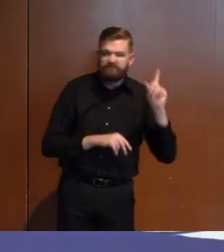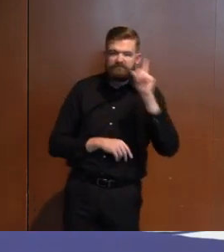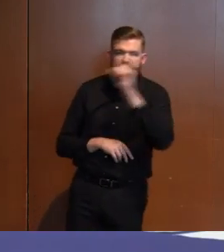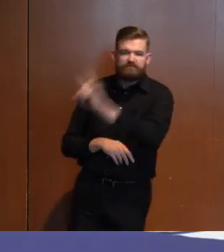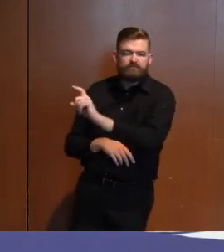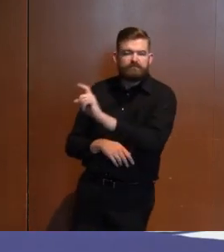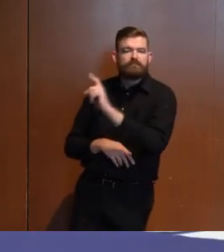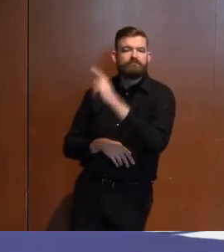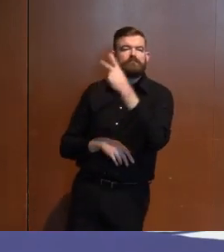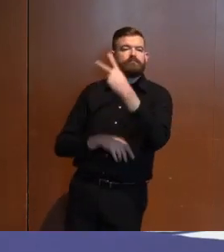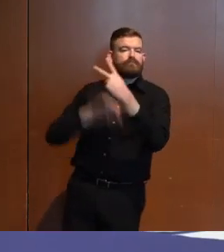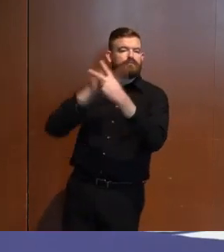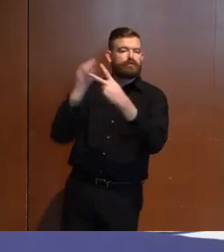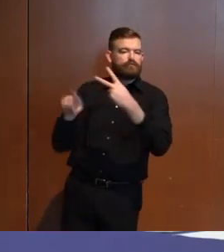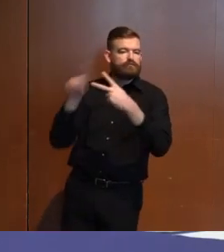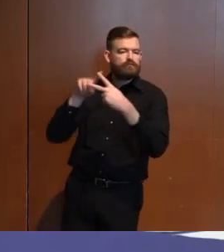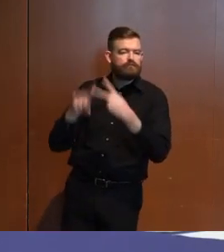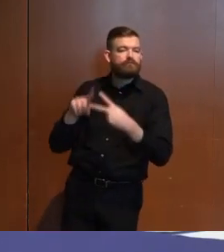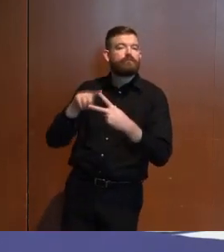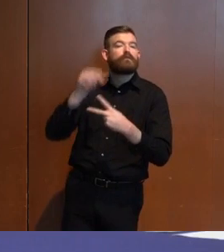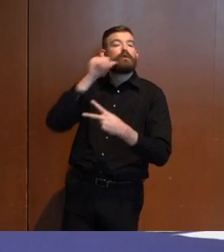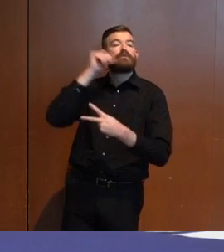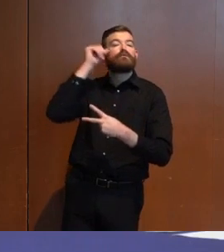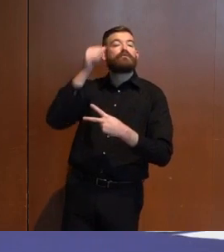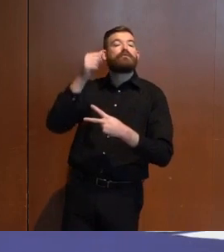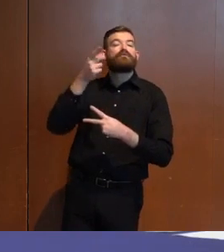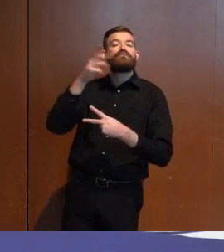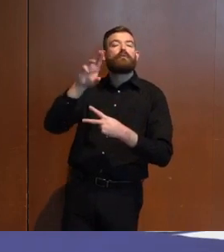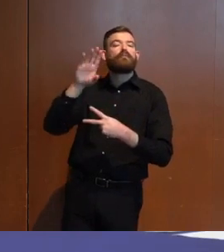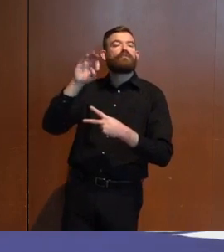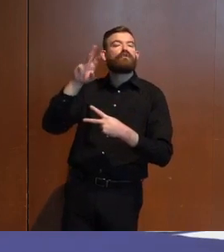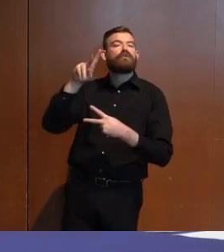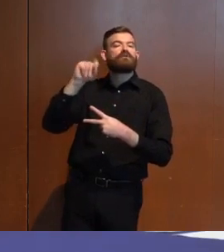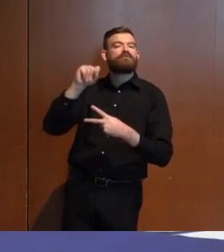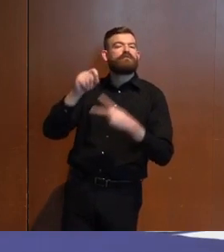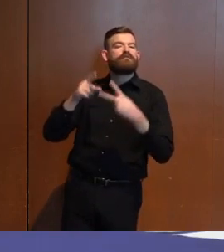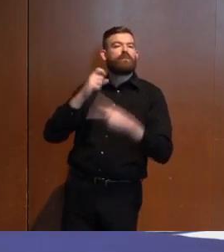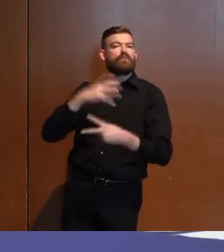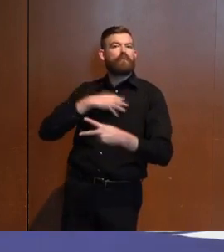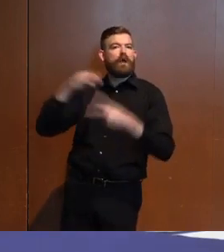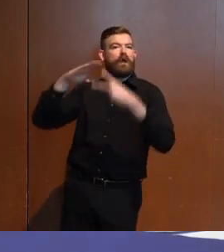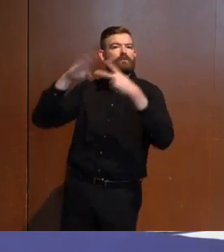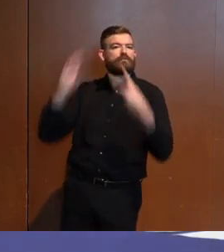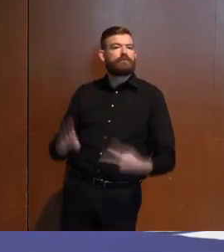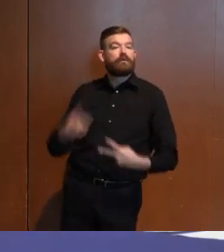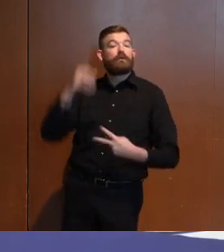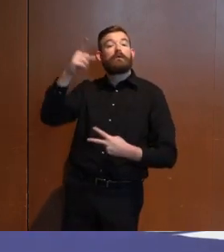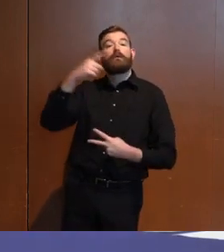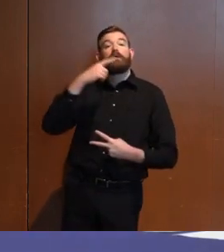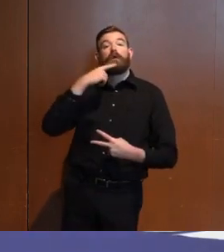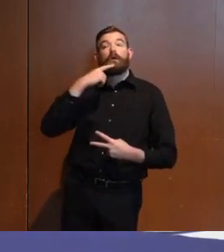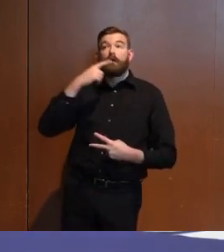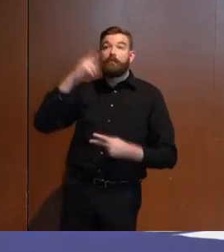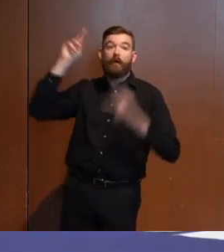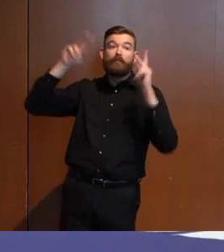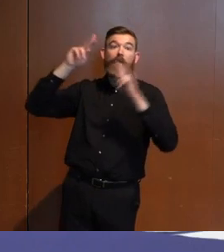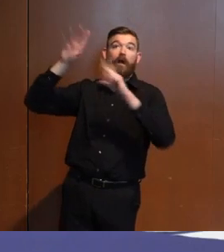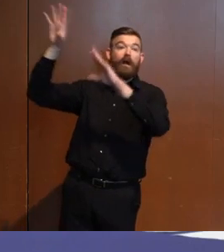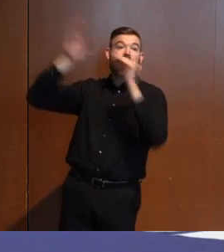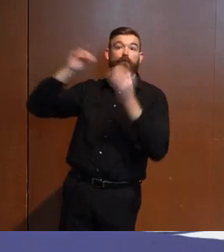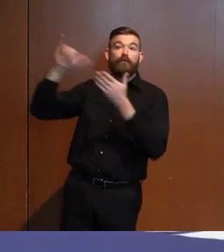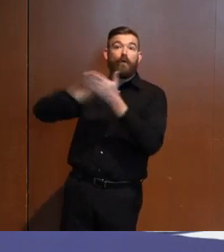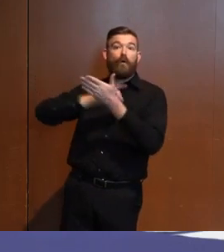House yesterday who recommended a 14-day quarantine for people leaving New York. Do you agree with that? And are you worried